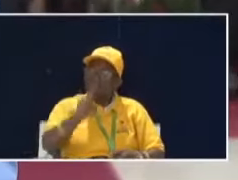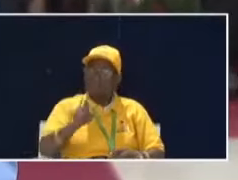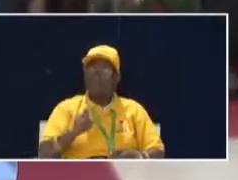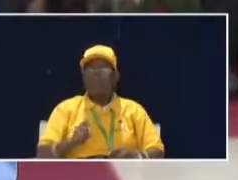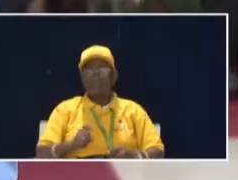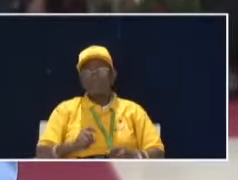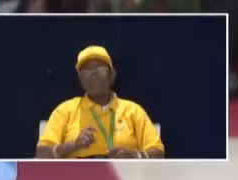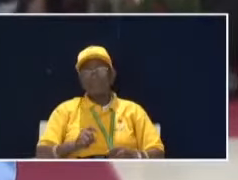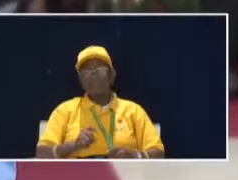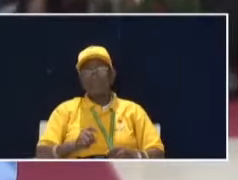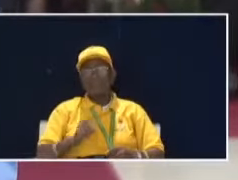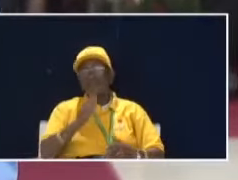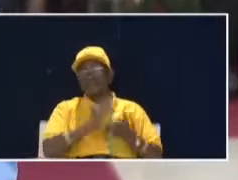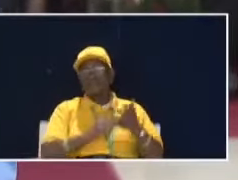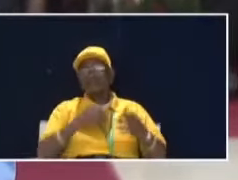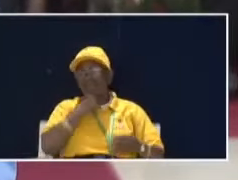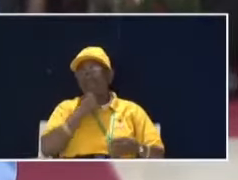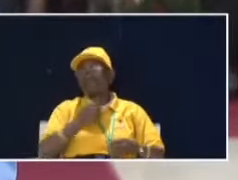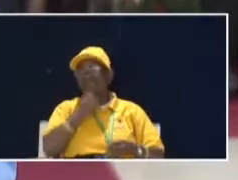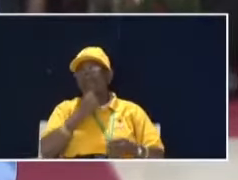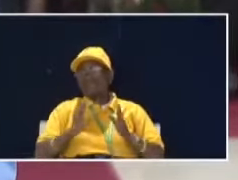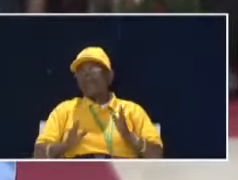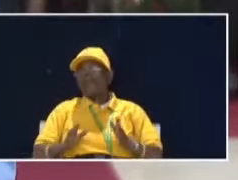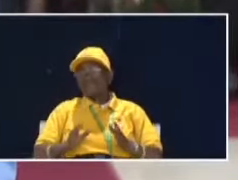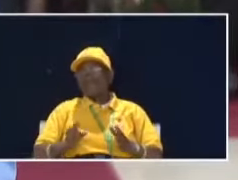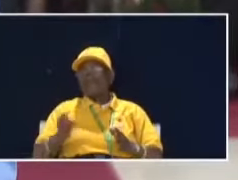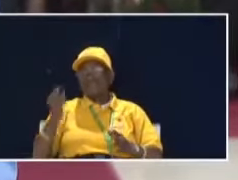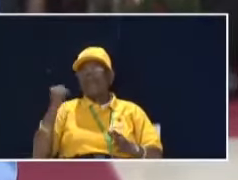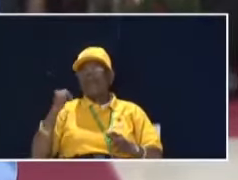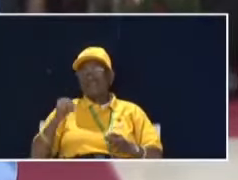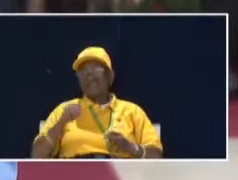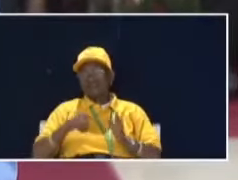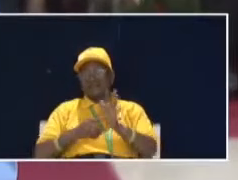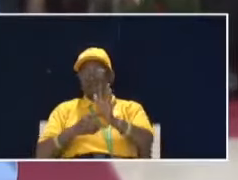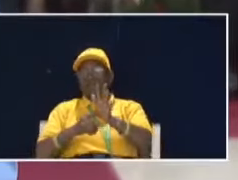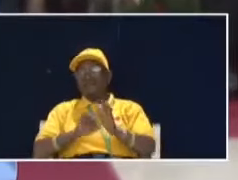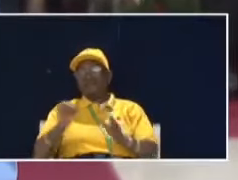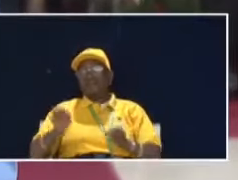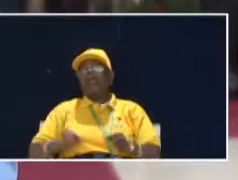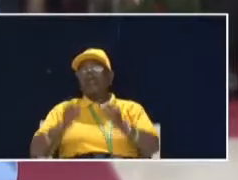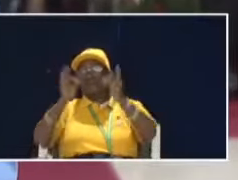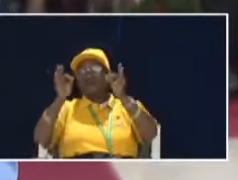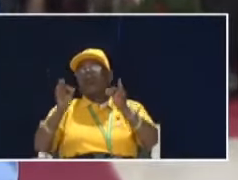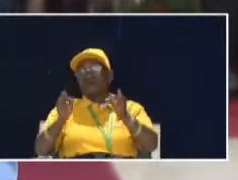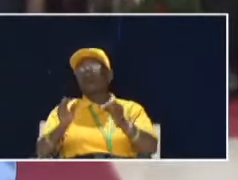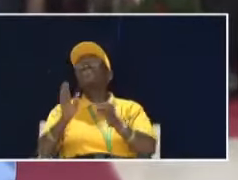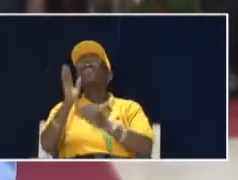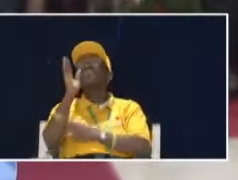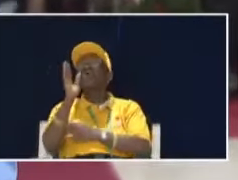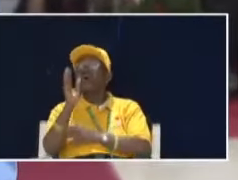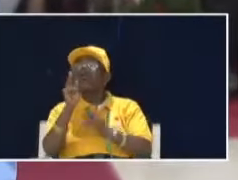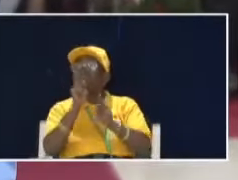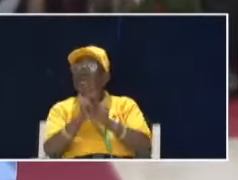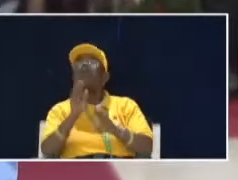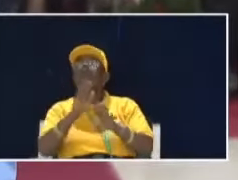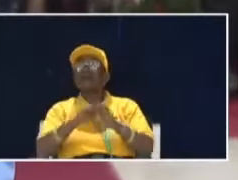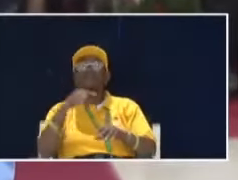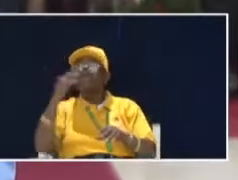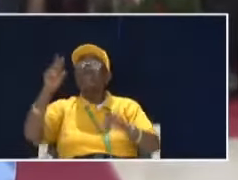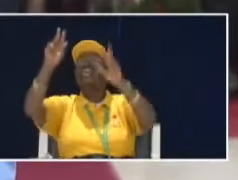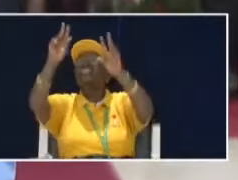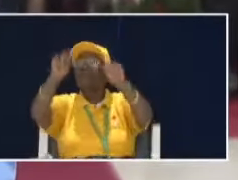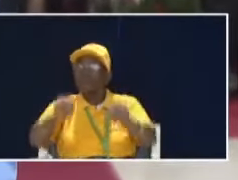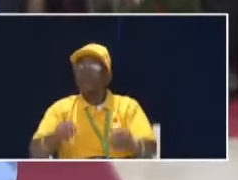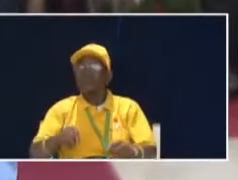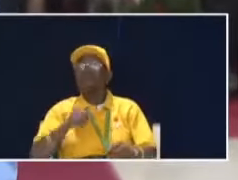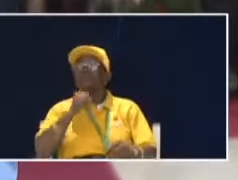Some pretenders were showing forth. God kept on saying, no, not this one. No, not